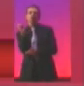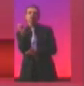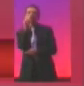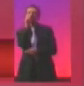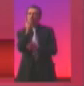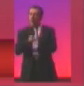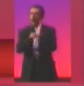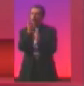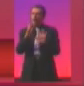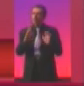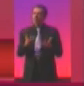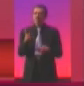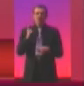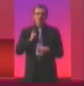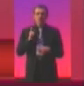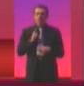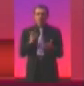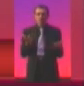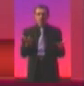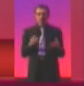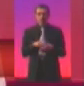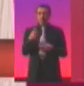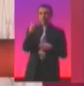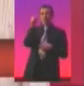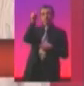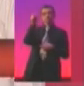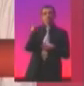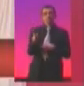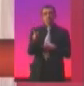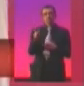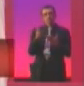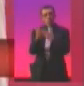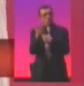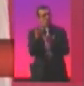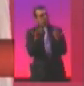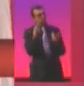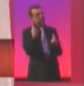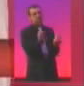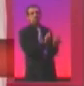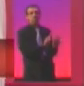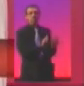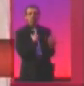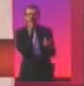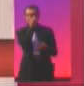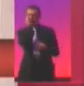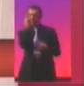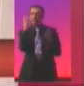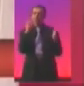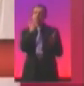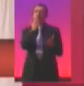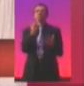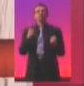that happen, conference? One man, more than any other, realized the need to be